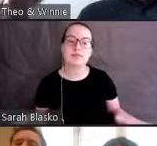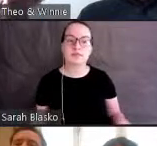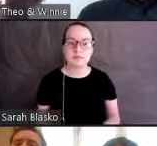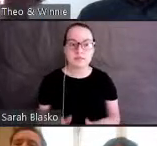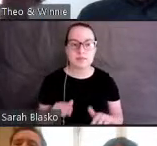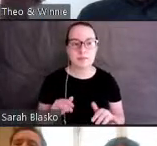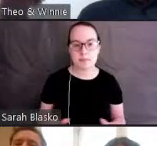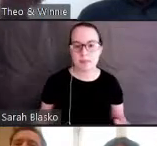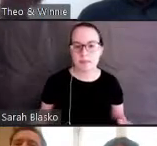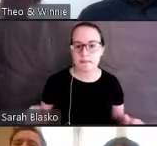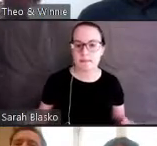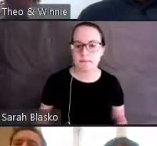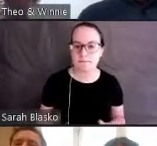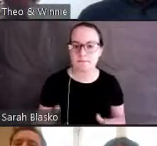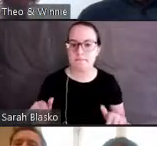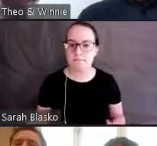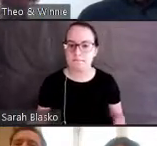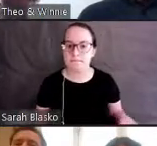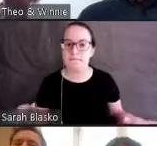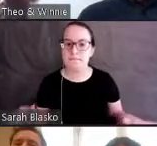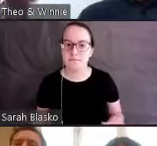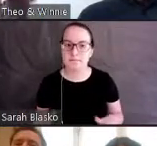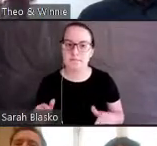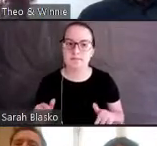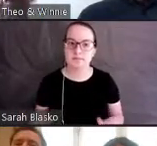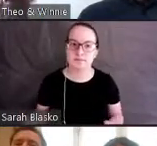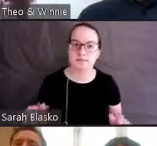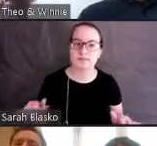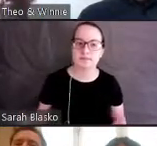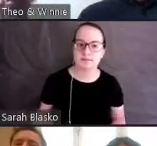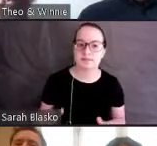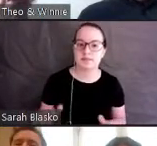We're gonna pause that for a minute there.